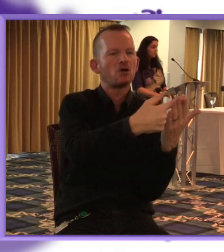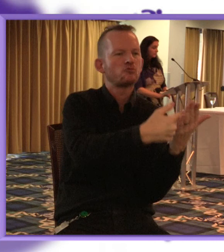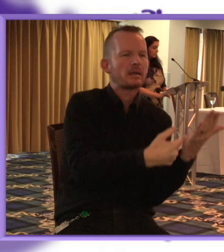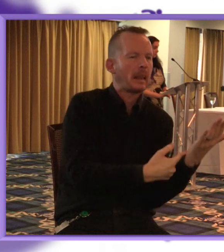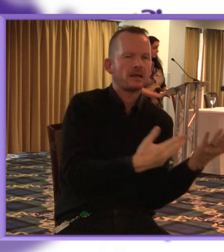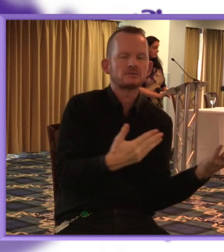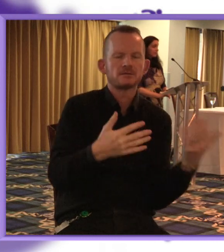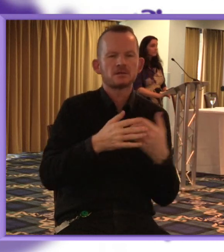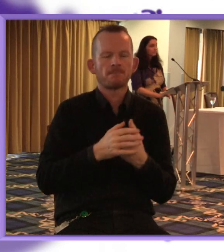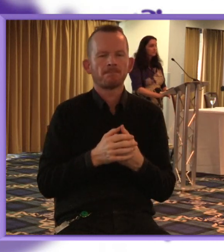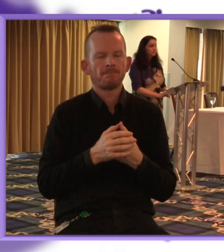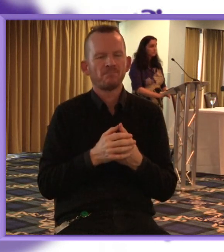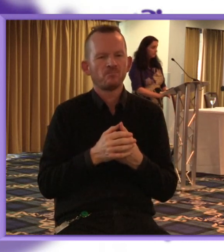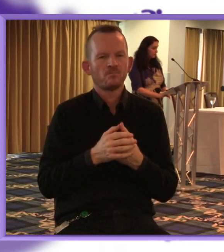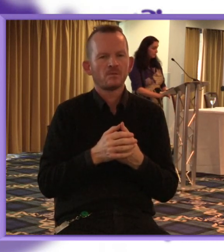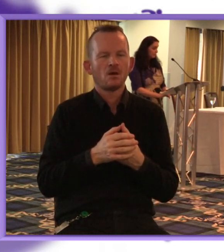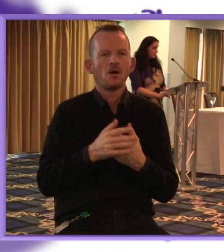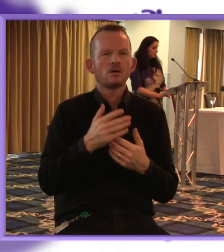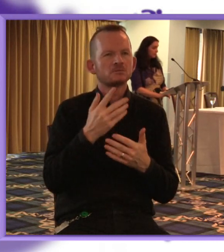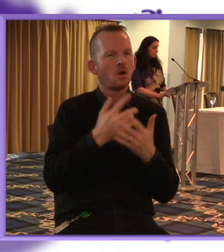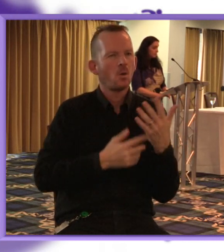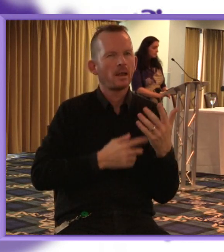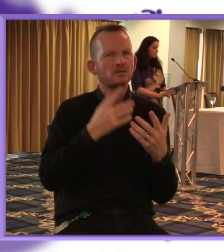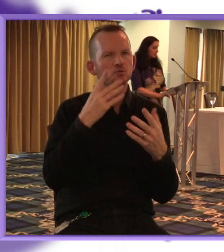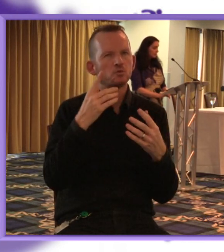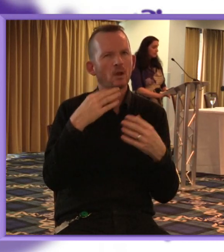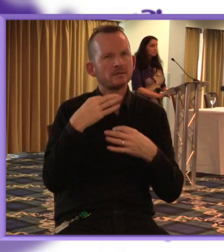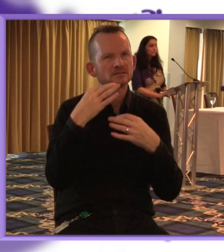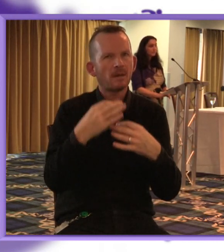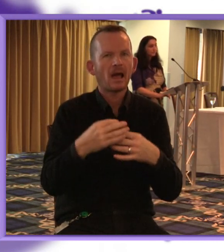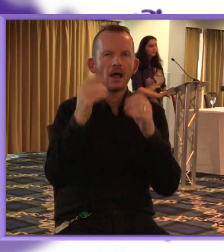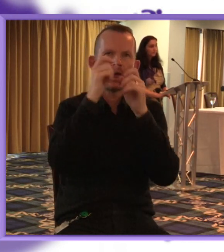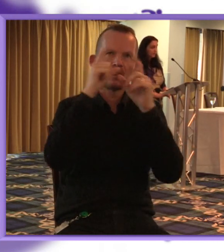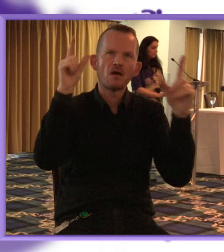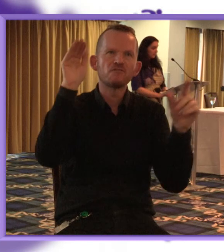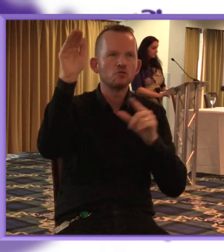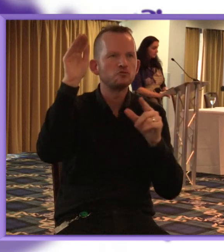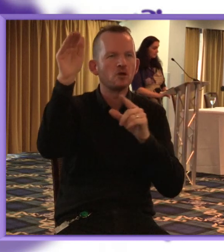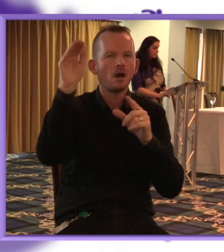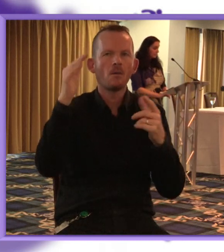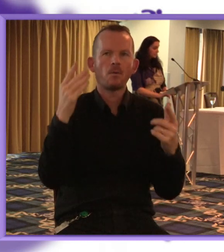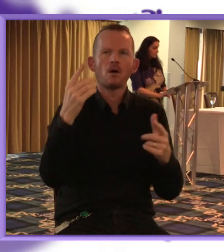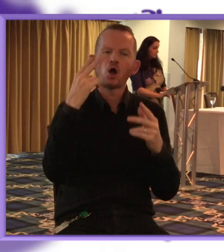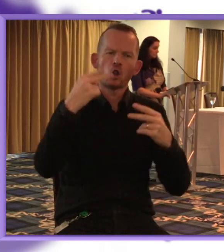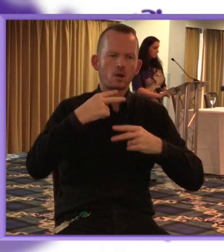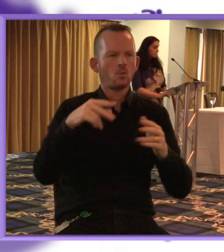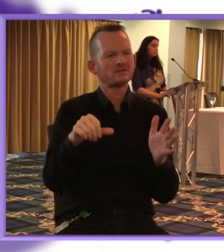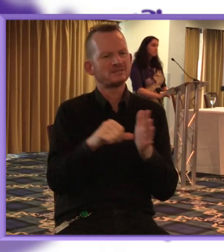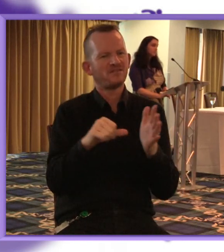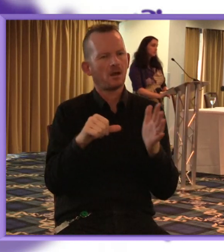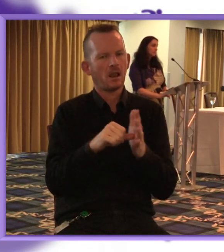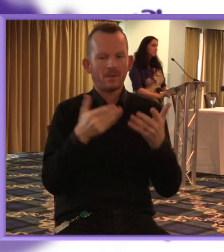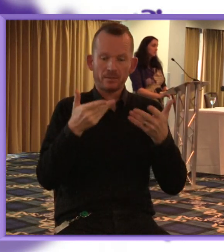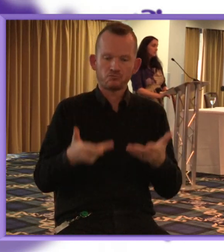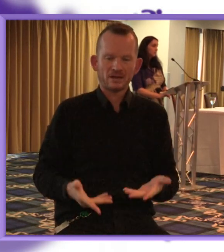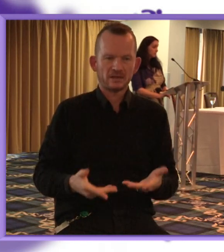isn't enough just to inspire with a vision of the future, but it's important to recognise what is difficult about the present and enable the bridge building to